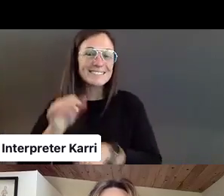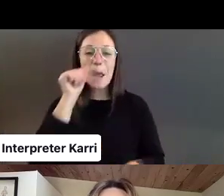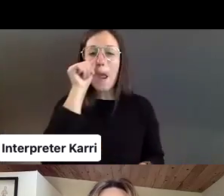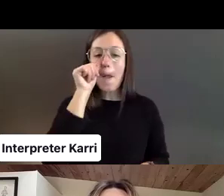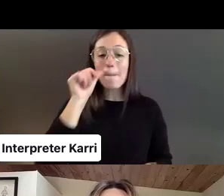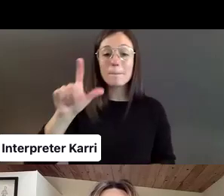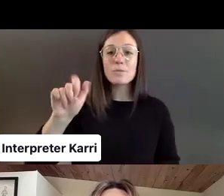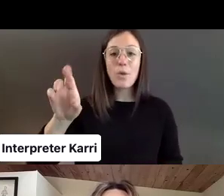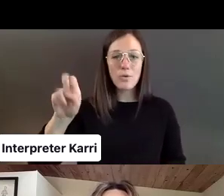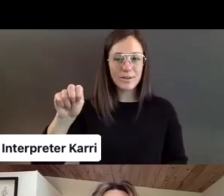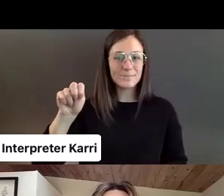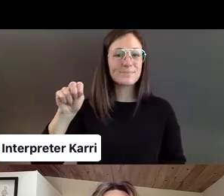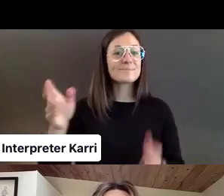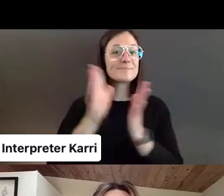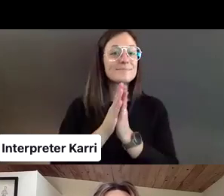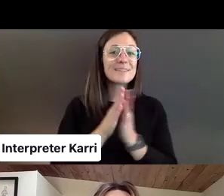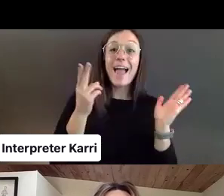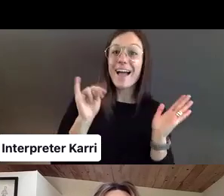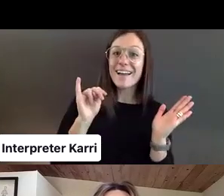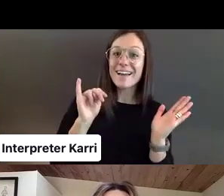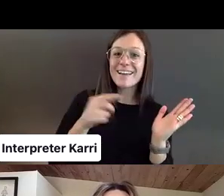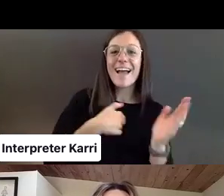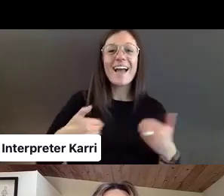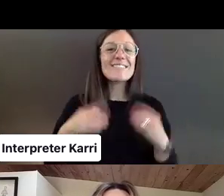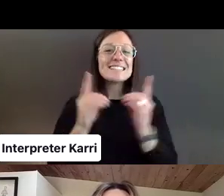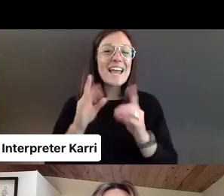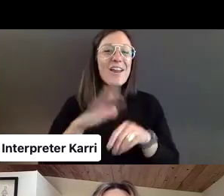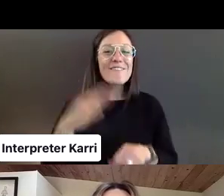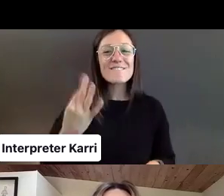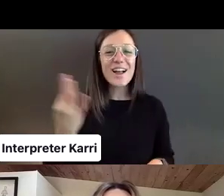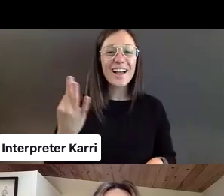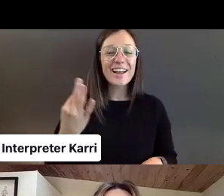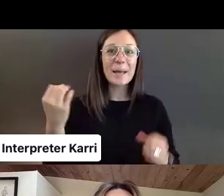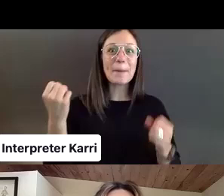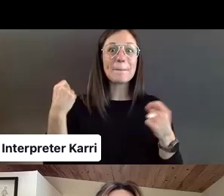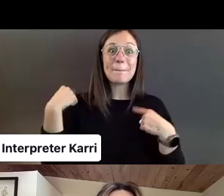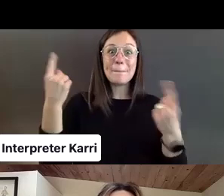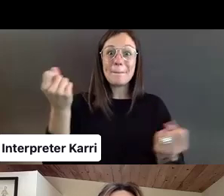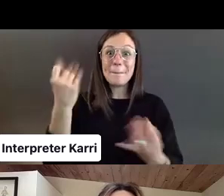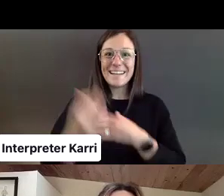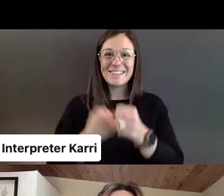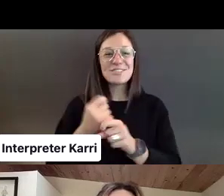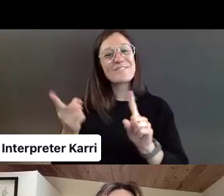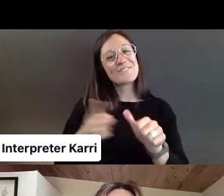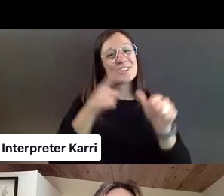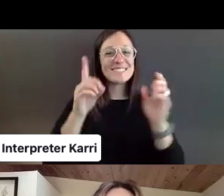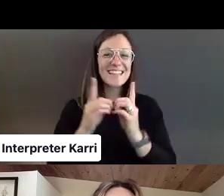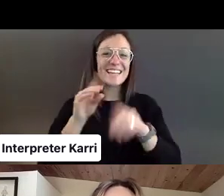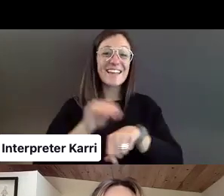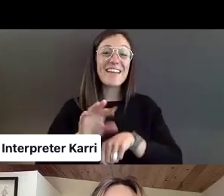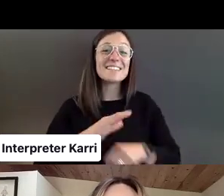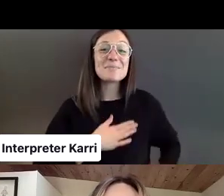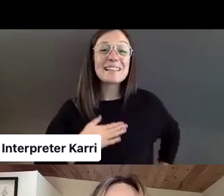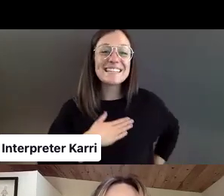Lauren asks, "Hi, I have a date on Friday and it's been years. First date advice, please."